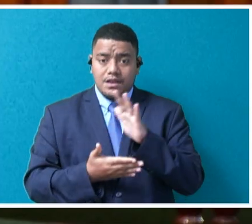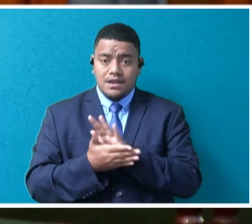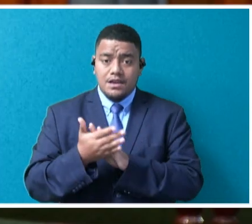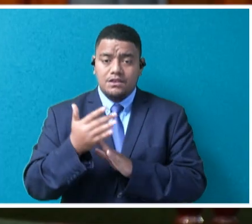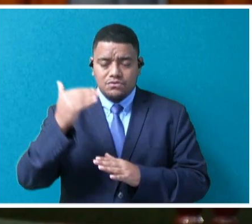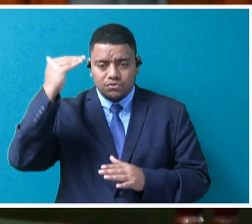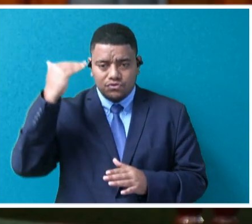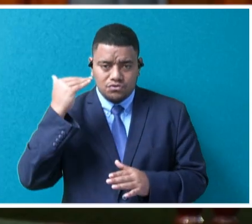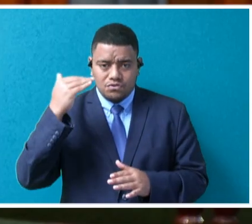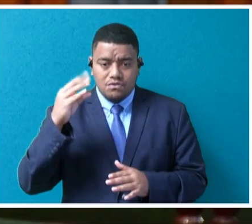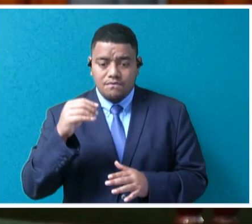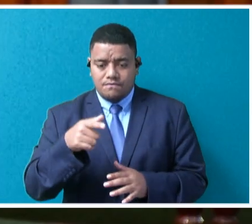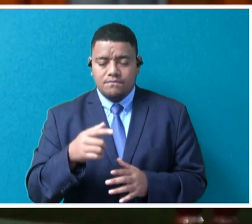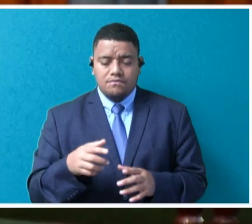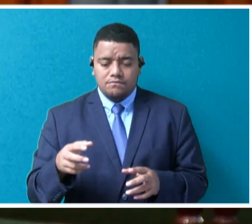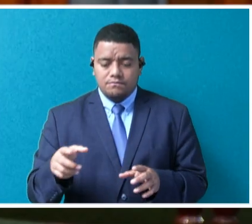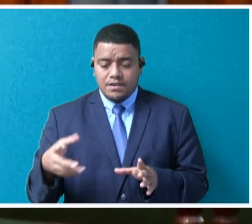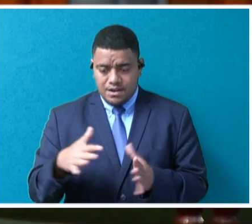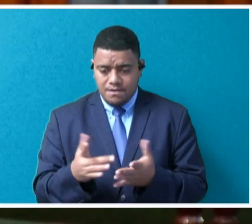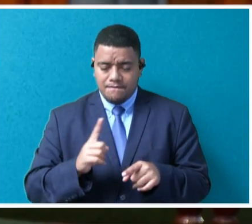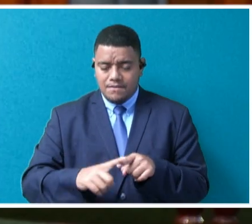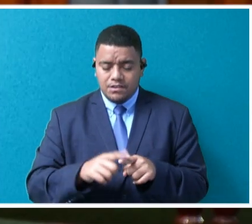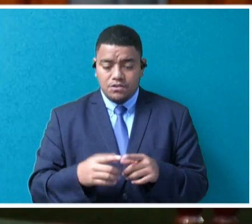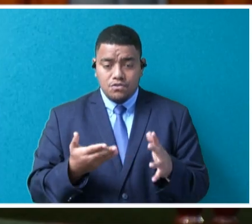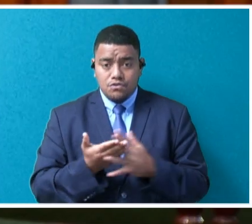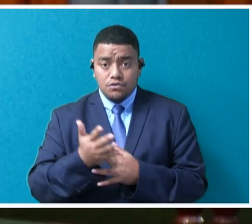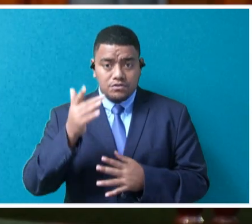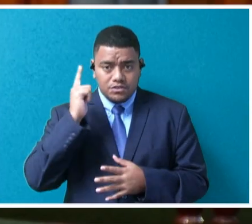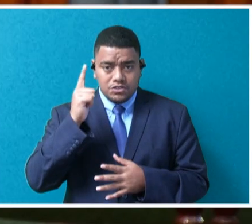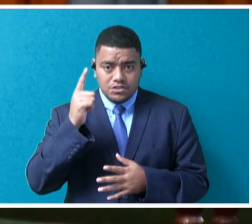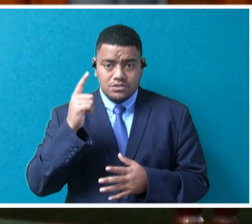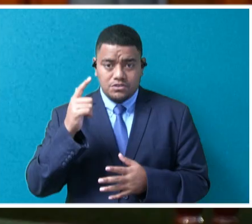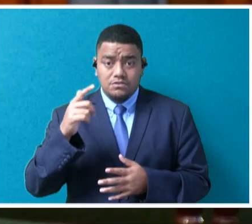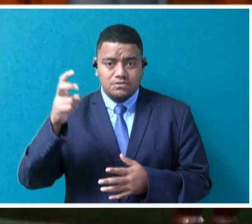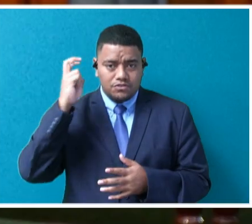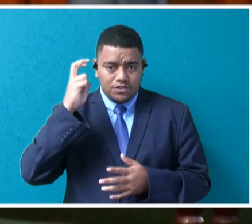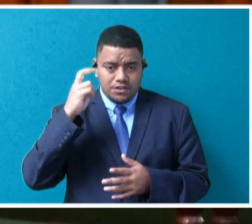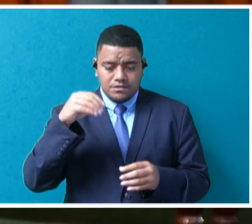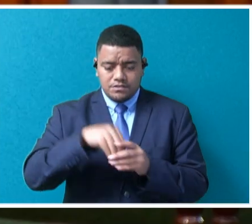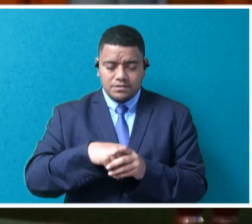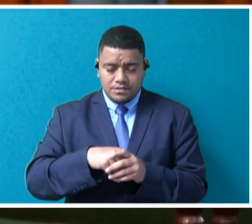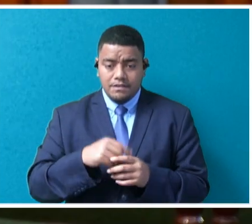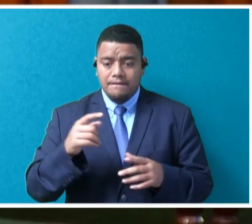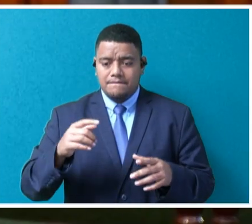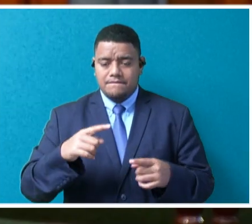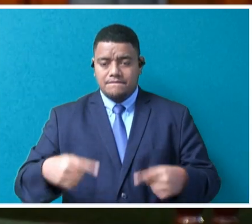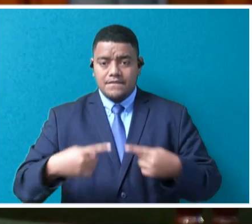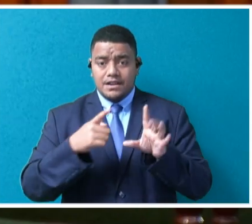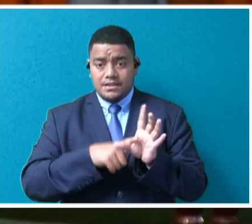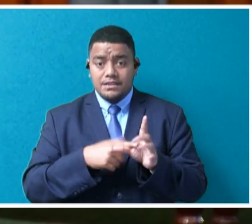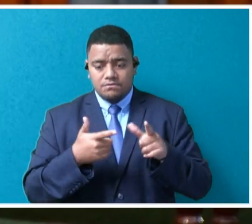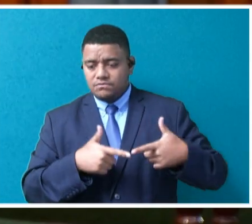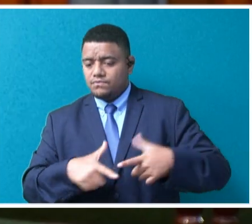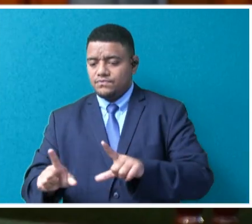shortage. Recruitment has been fast-tracked through teachers' training institutions, enabling final year students to be